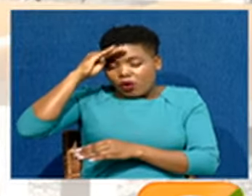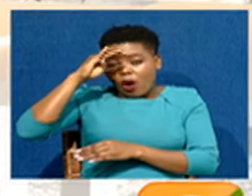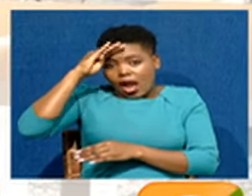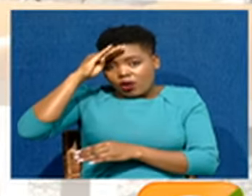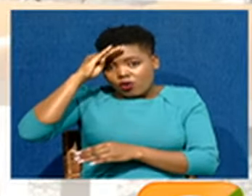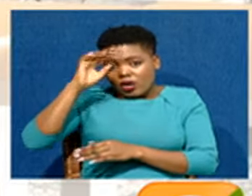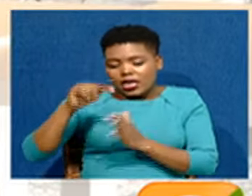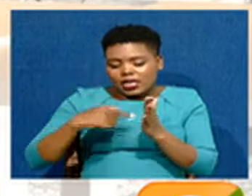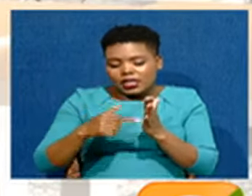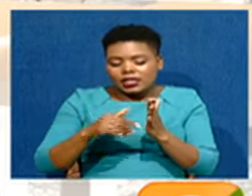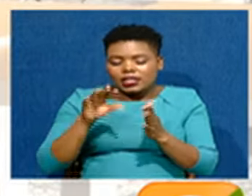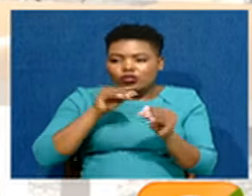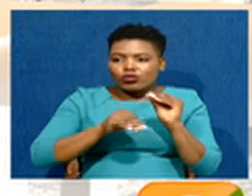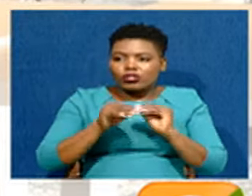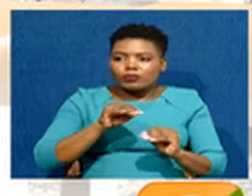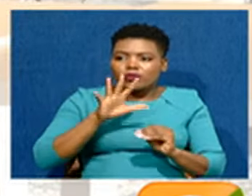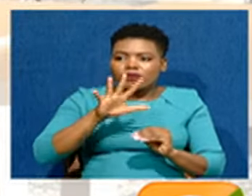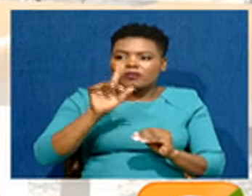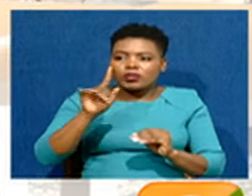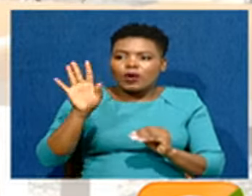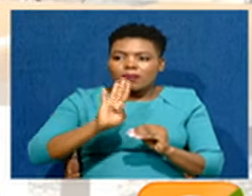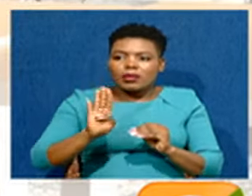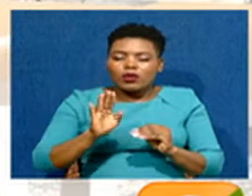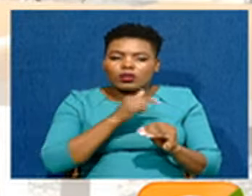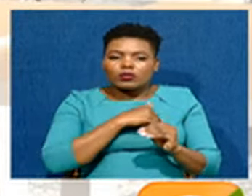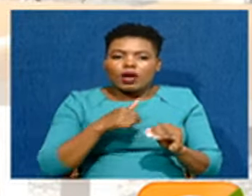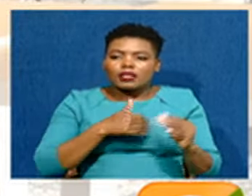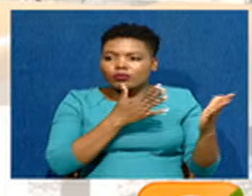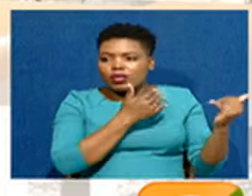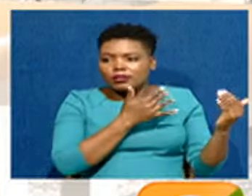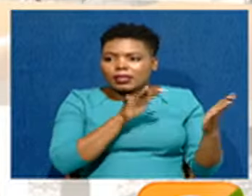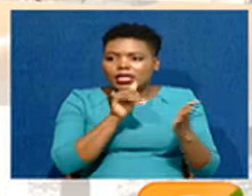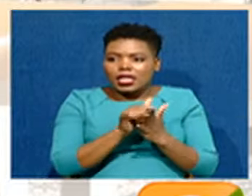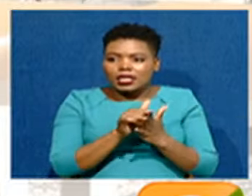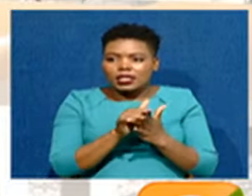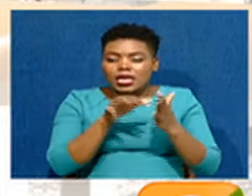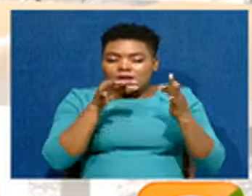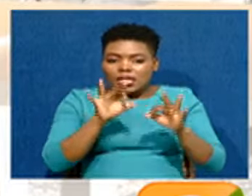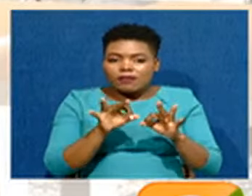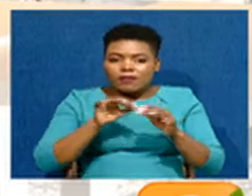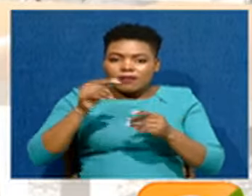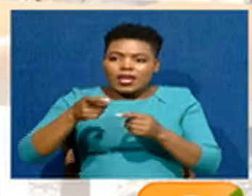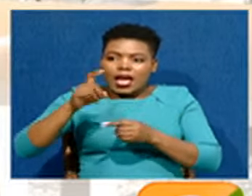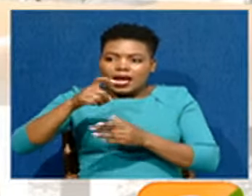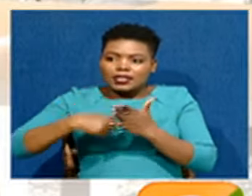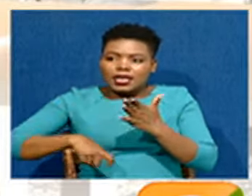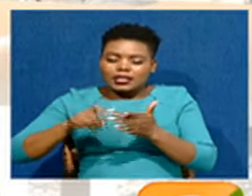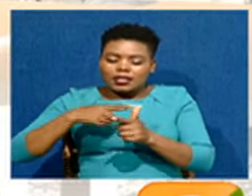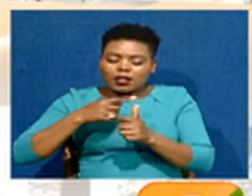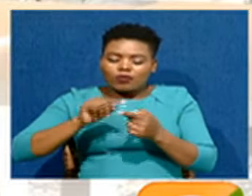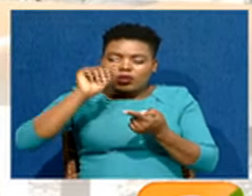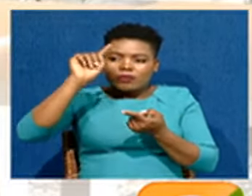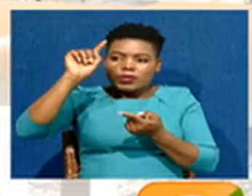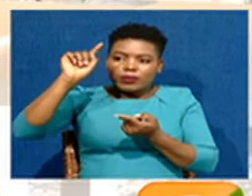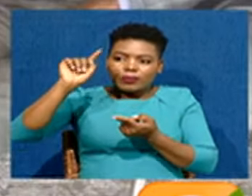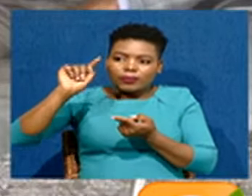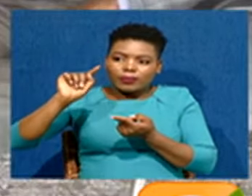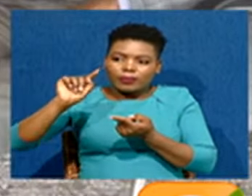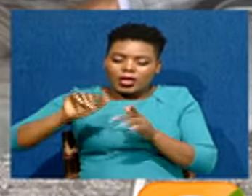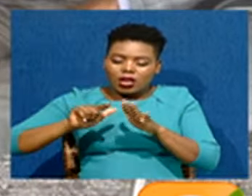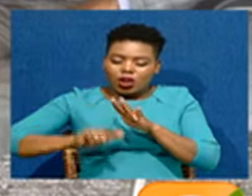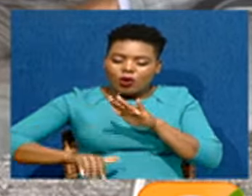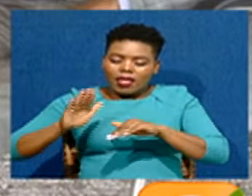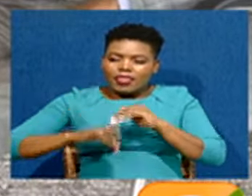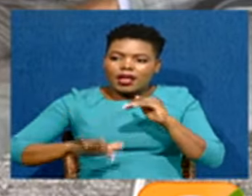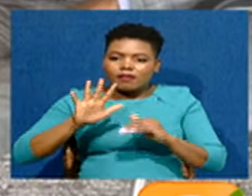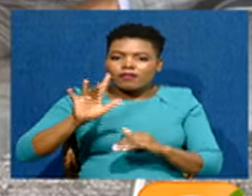of that, which is about 51 billion. So we expect that the quantum will be lower than the 51 billion they collected in the last year. Kennedy